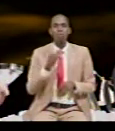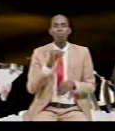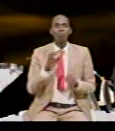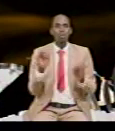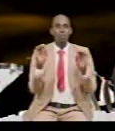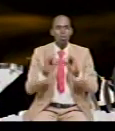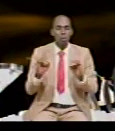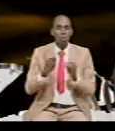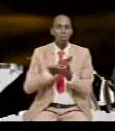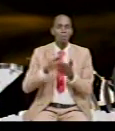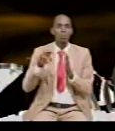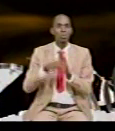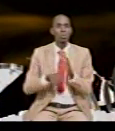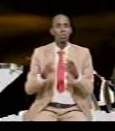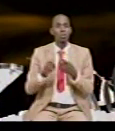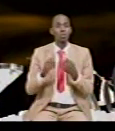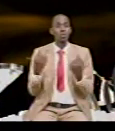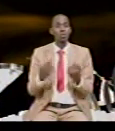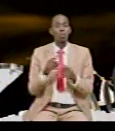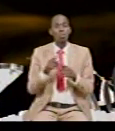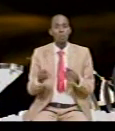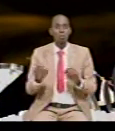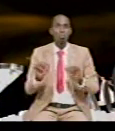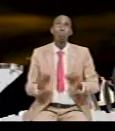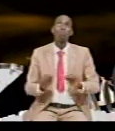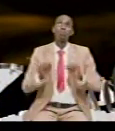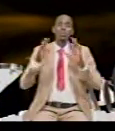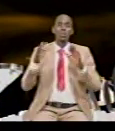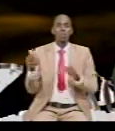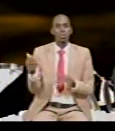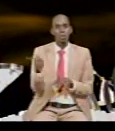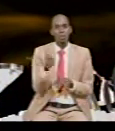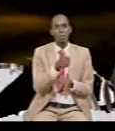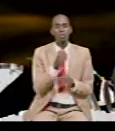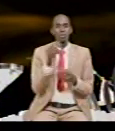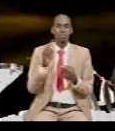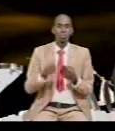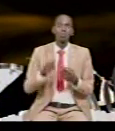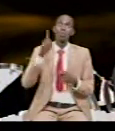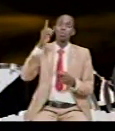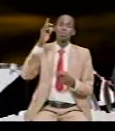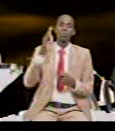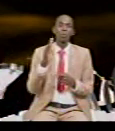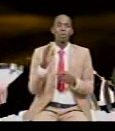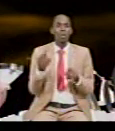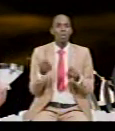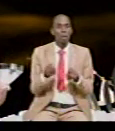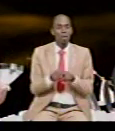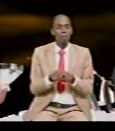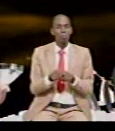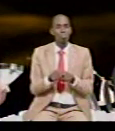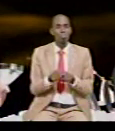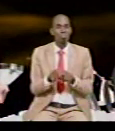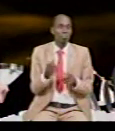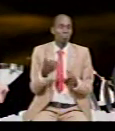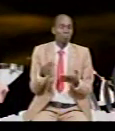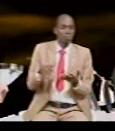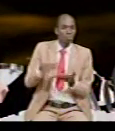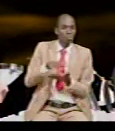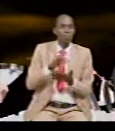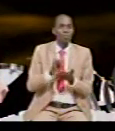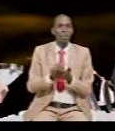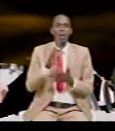sin, but yield yourselves unto God as those that